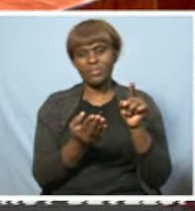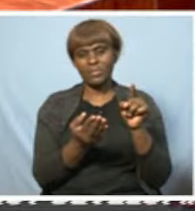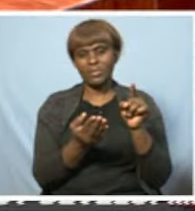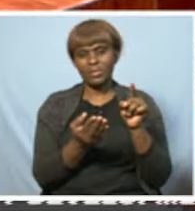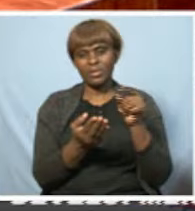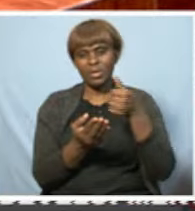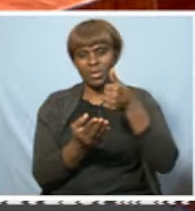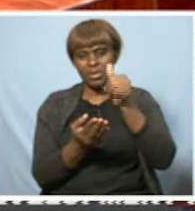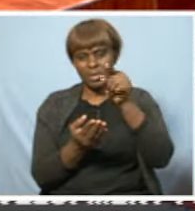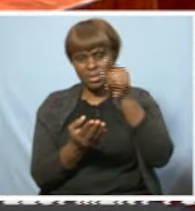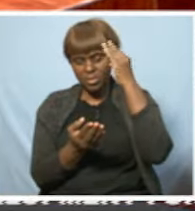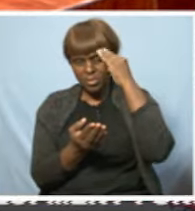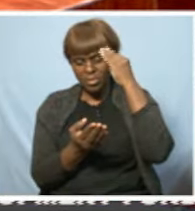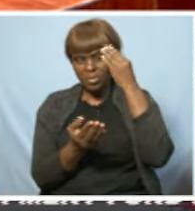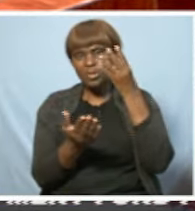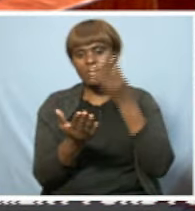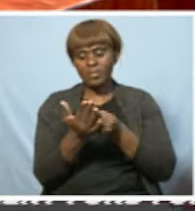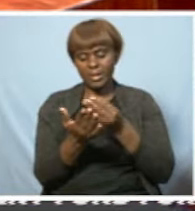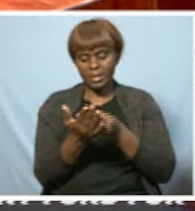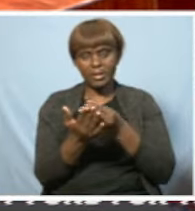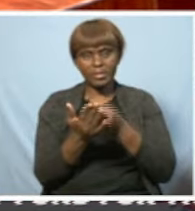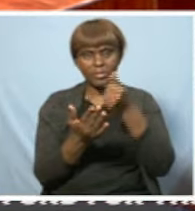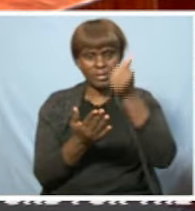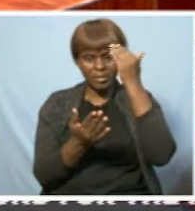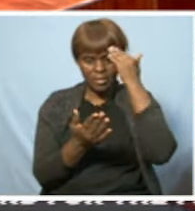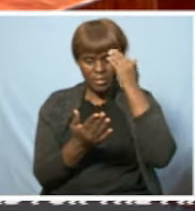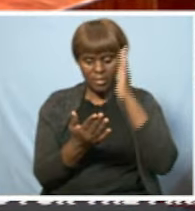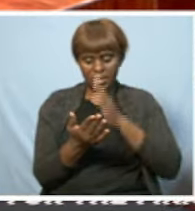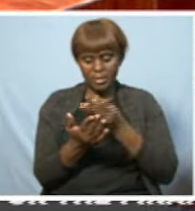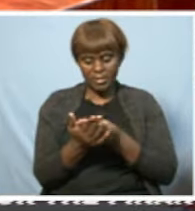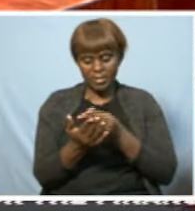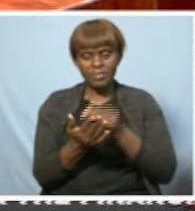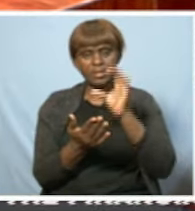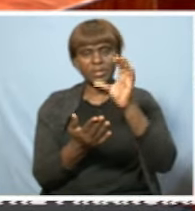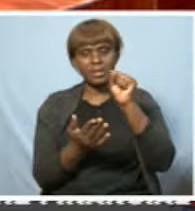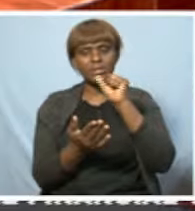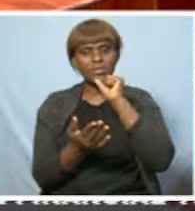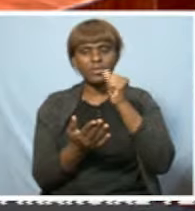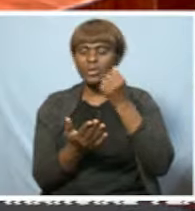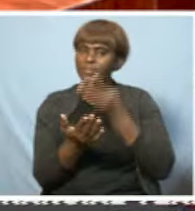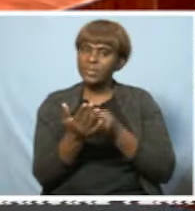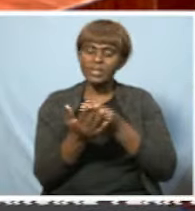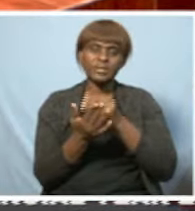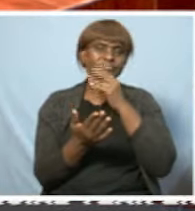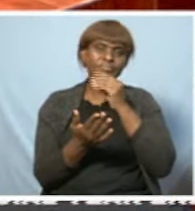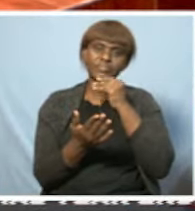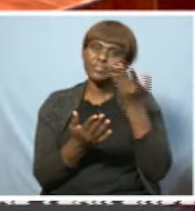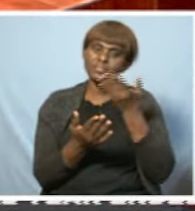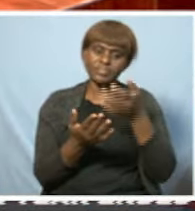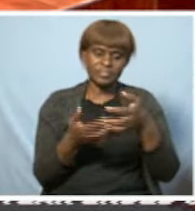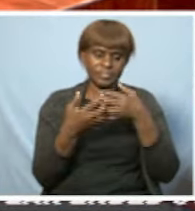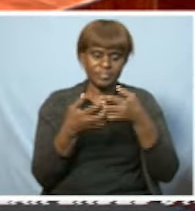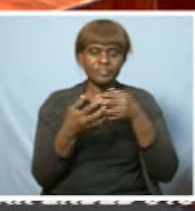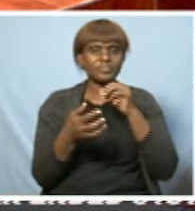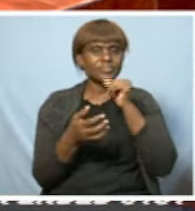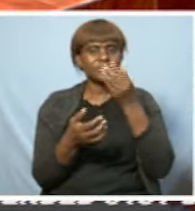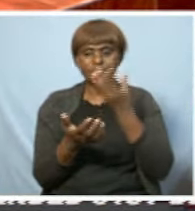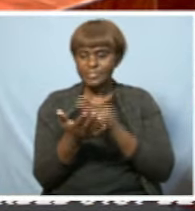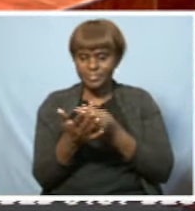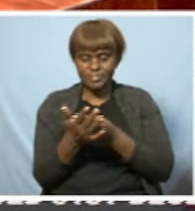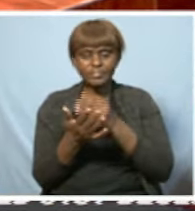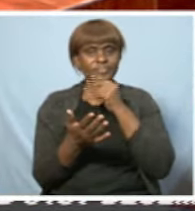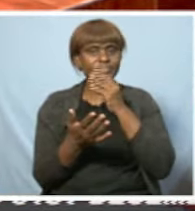You know the financials. The CS may not be a finance man, the engineering may not be a finance